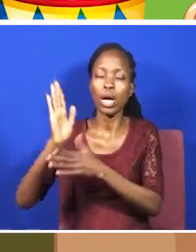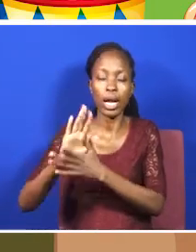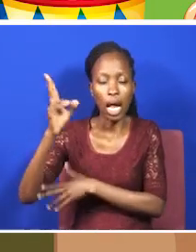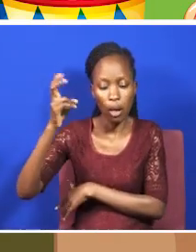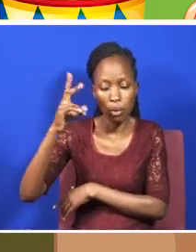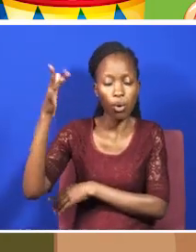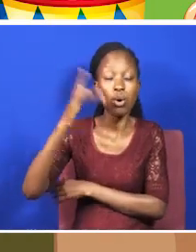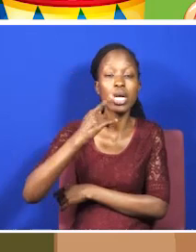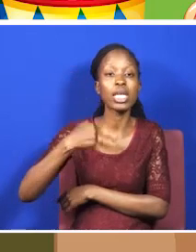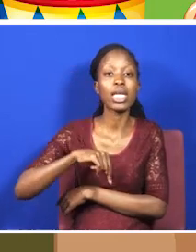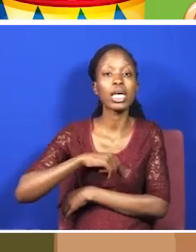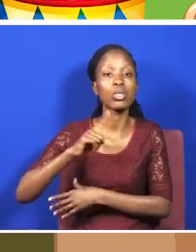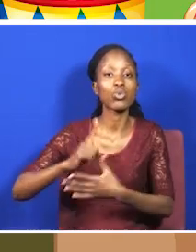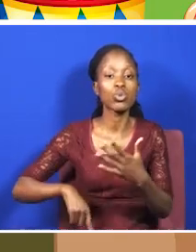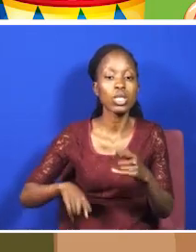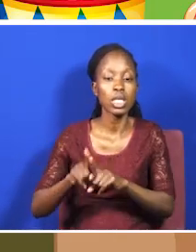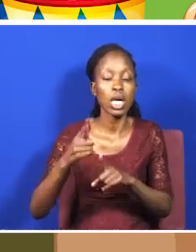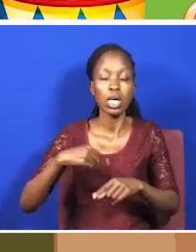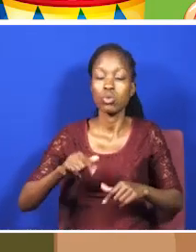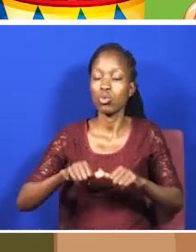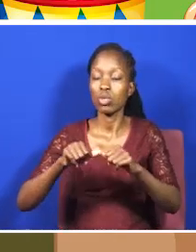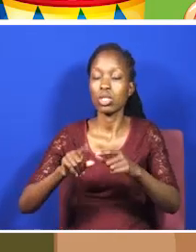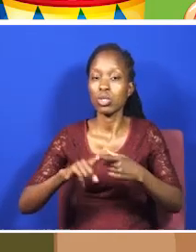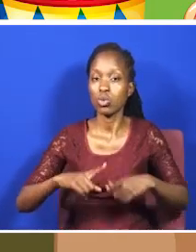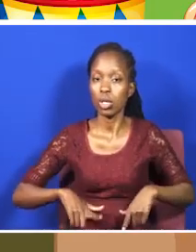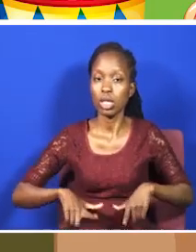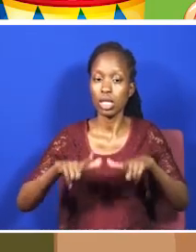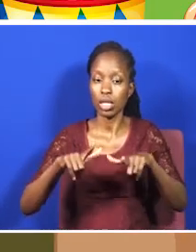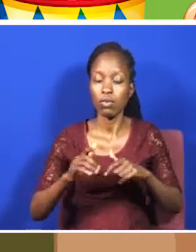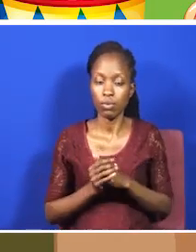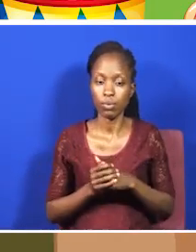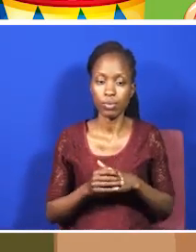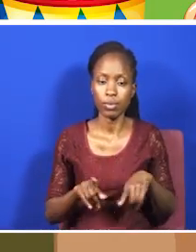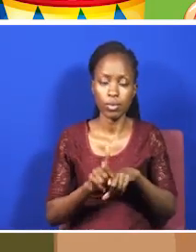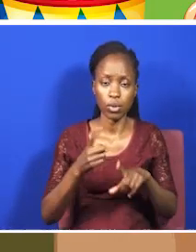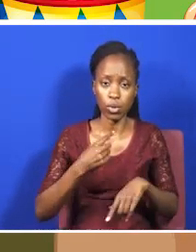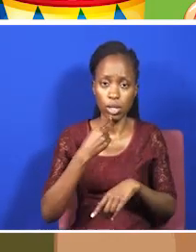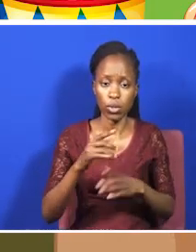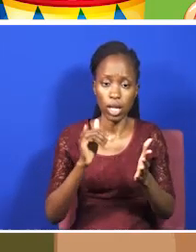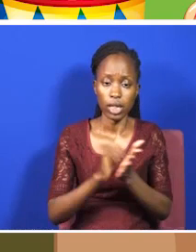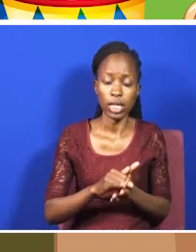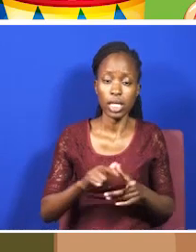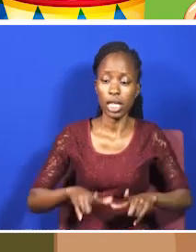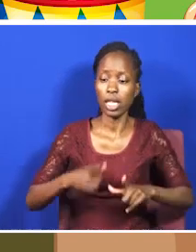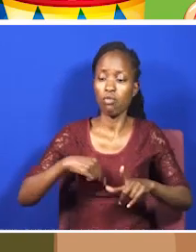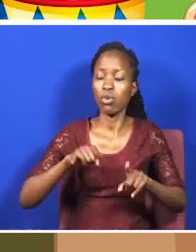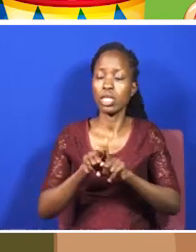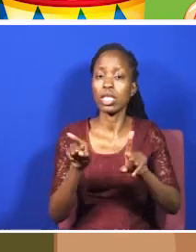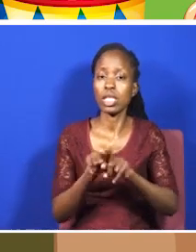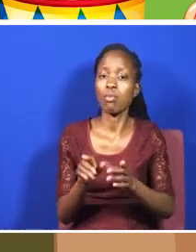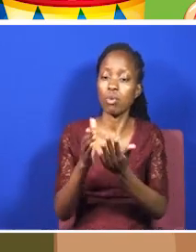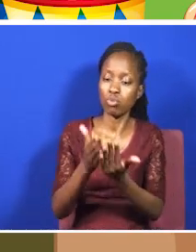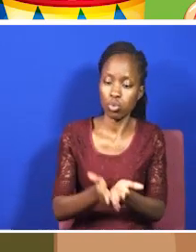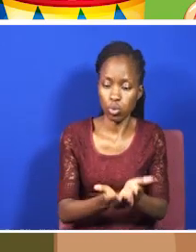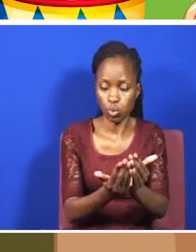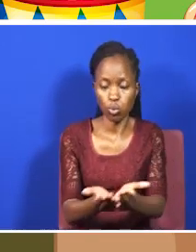talk to him and talk with him and listen to what he has to say, even as we live our lives. Like we